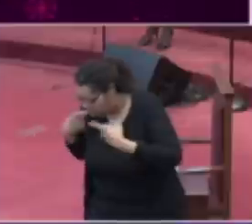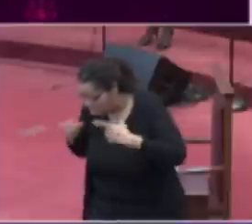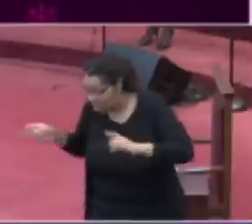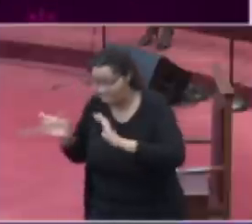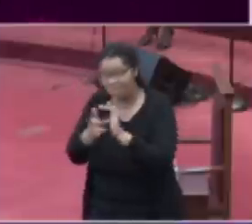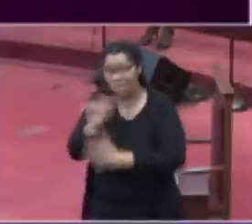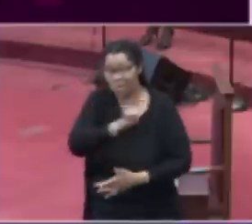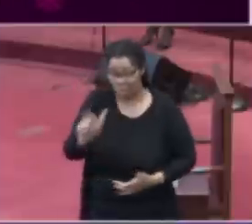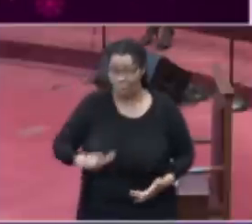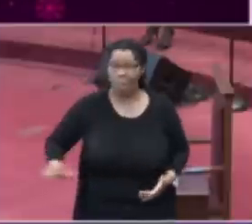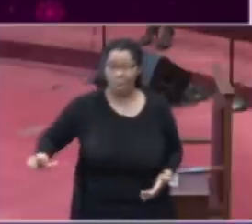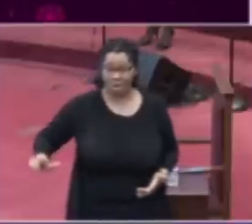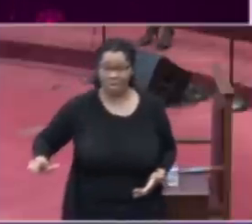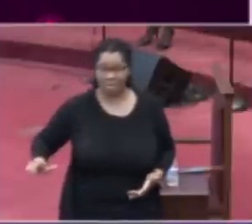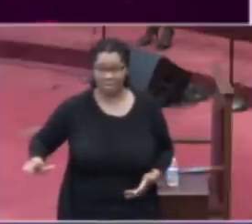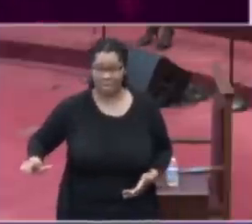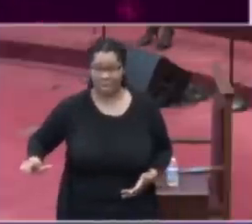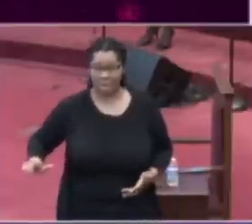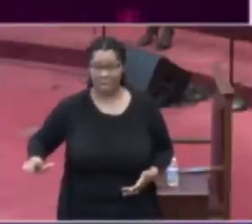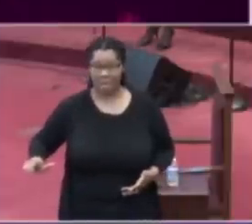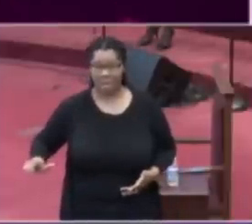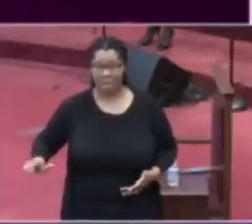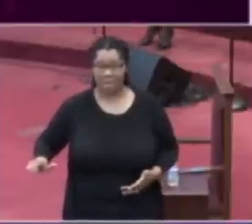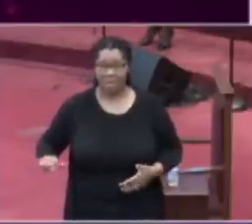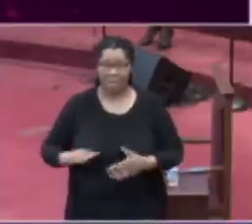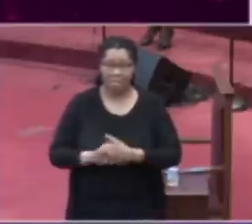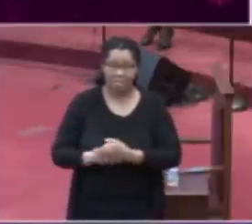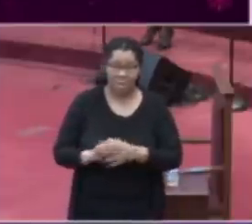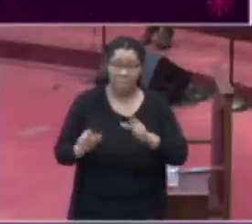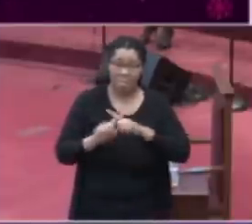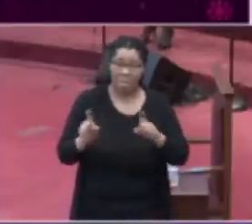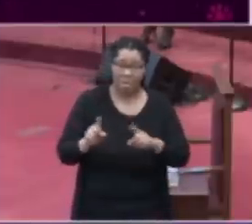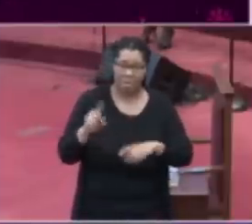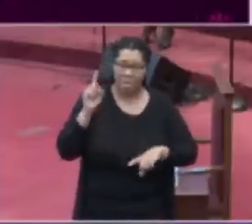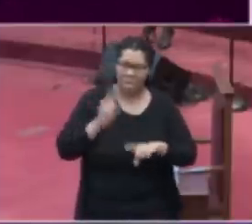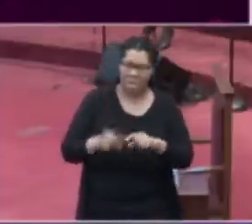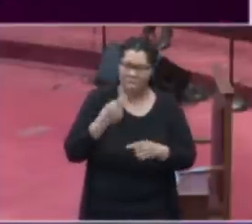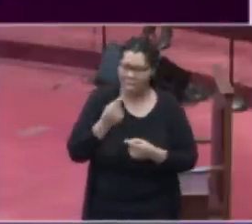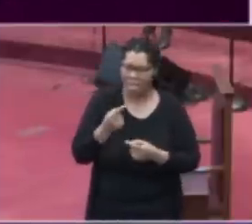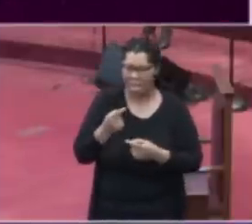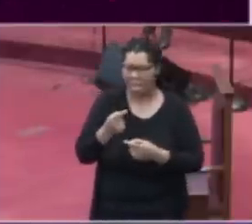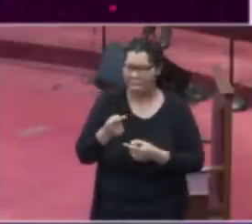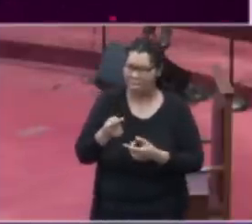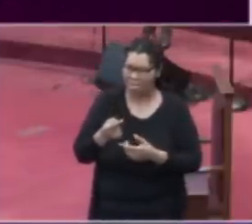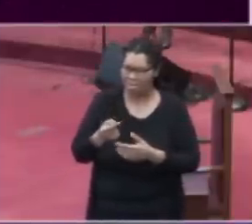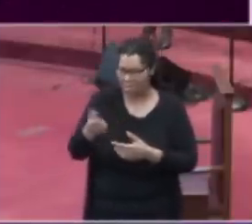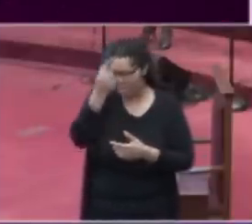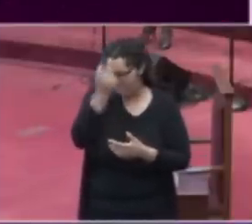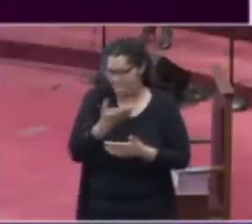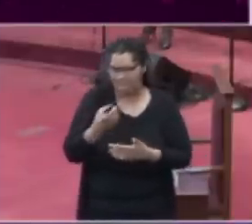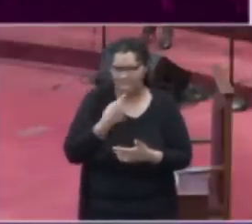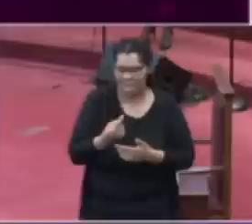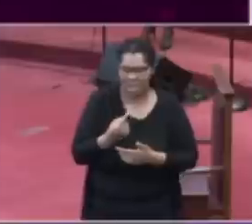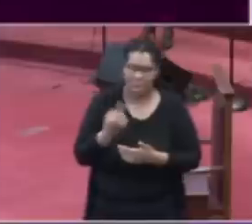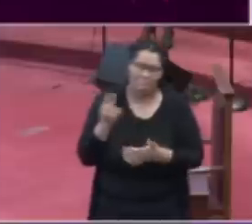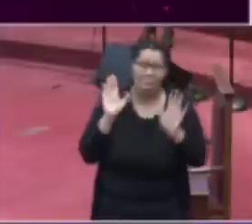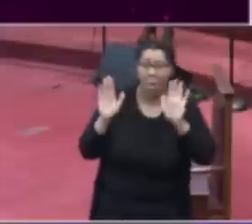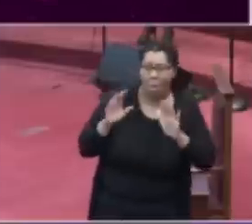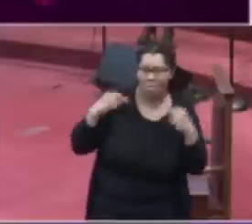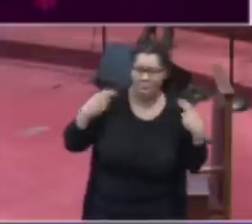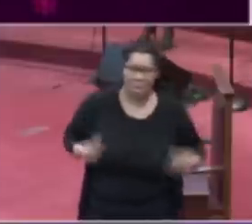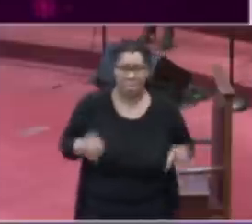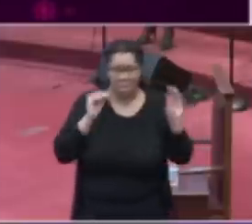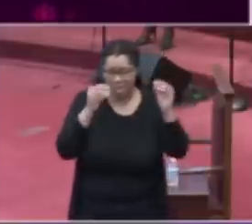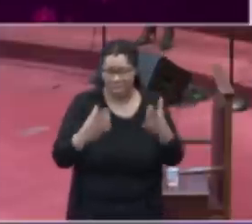Lord. But let us not come with any patronizing nonsense about his being a great human teacher,